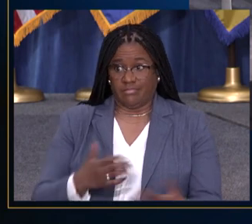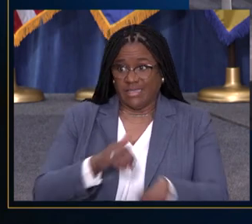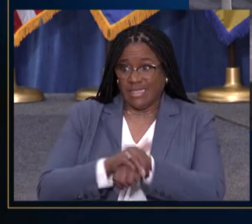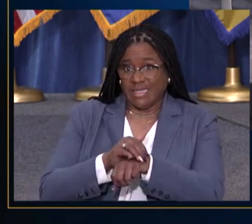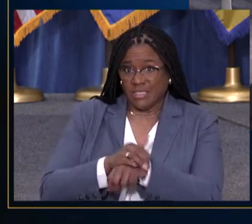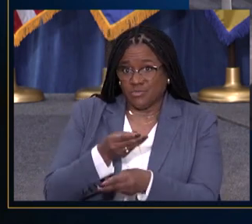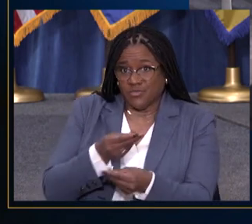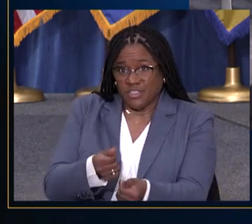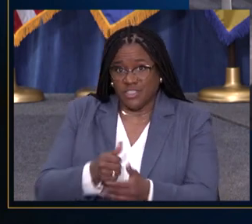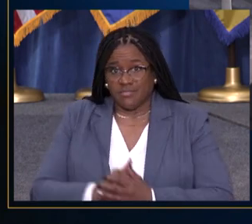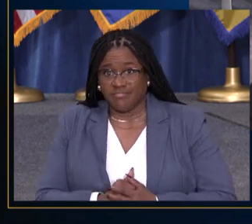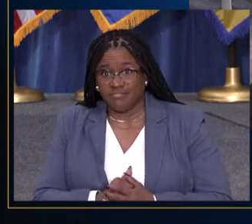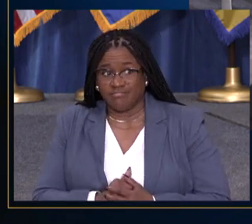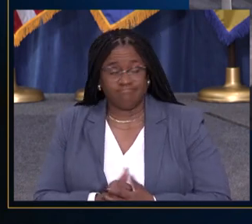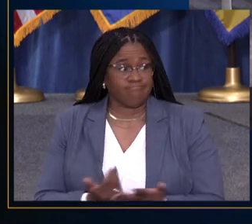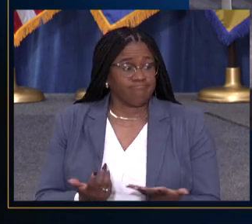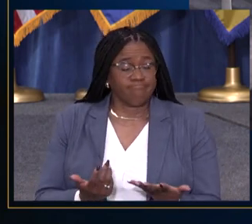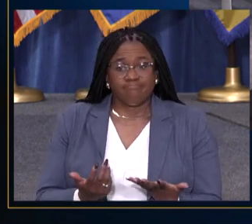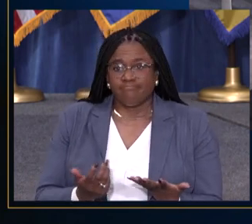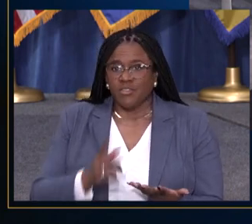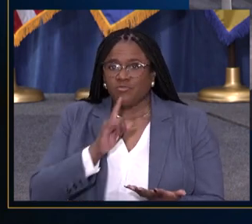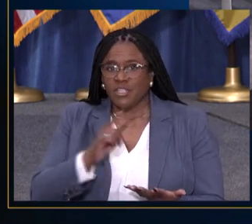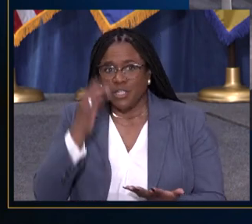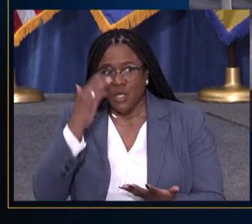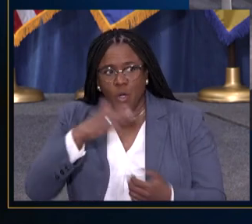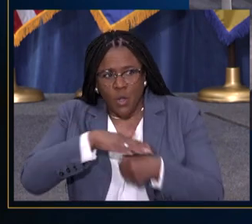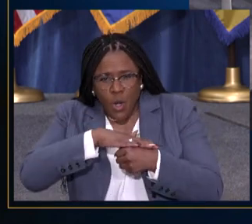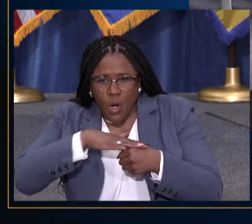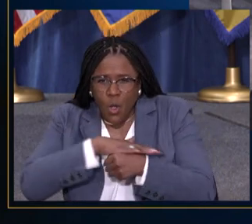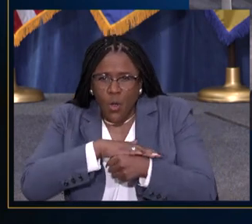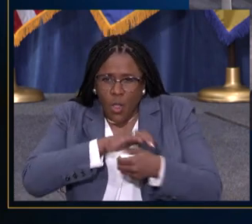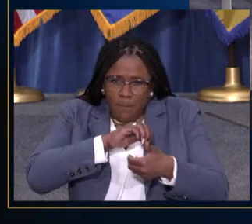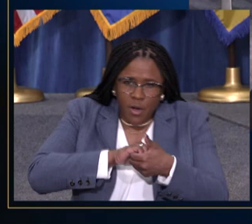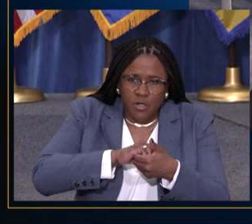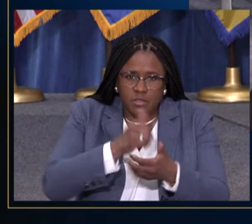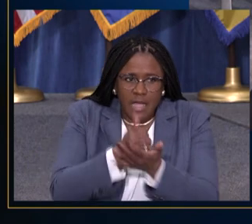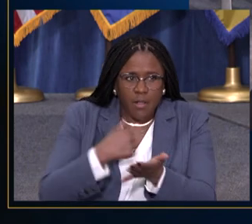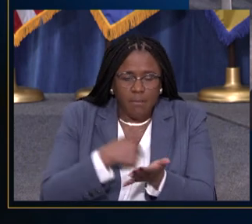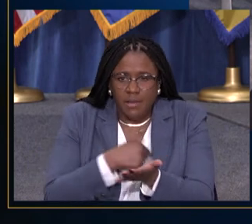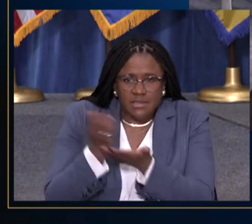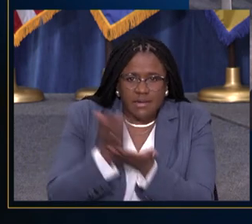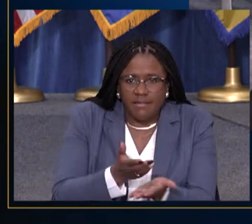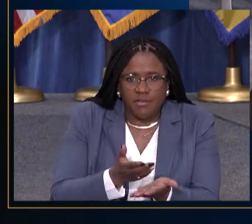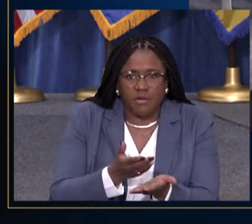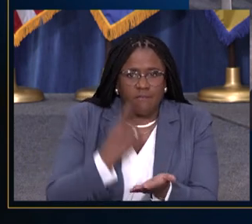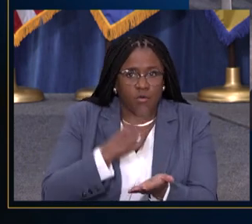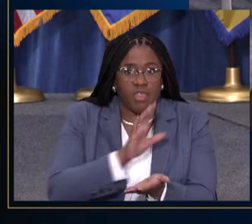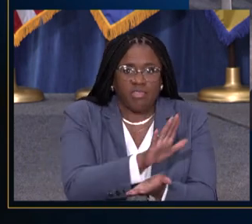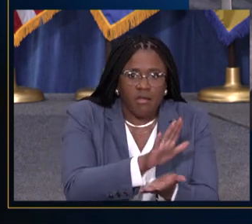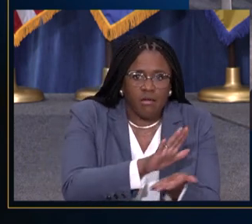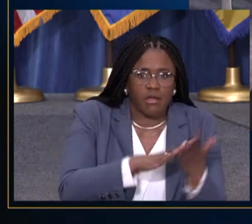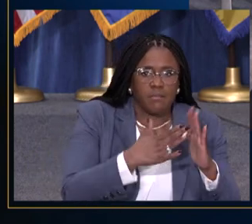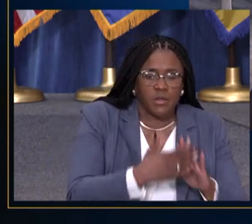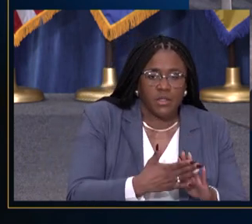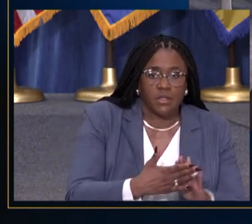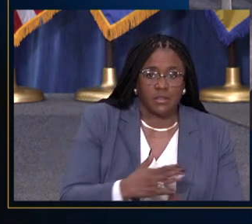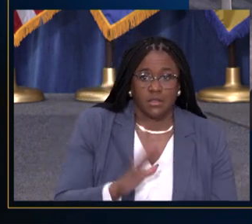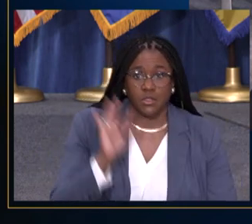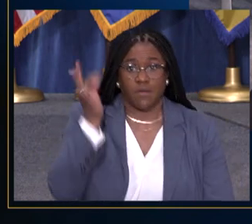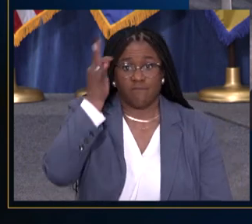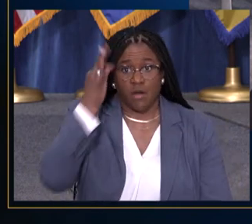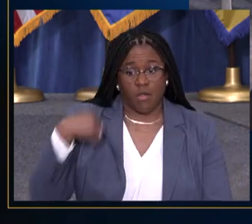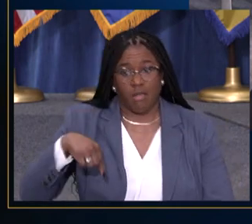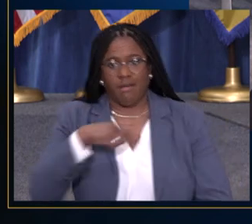populations? They really know the local partners who can help us deliver. And so with us on the federal side, providing